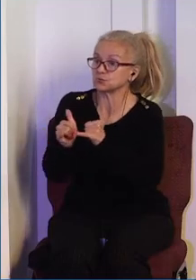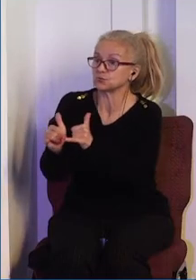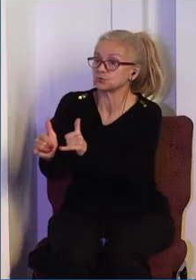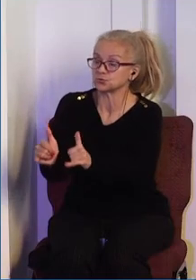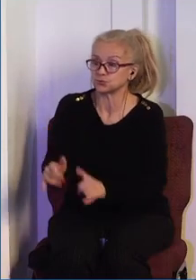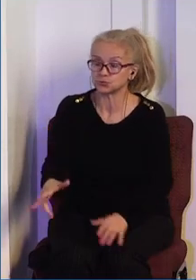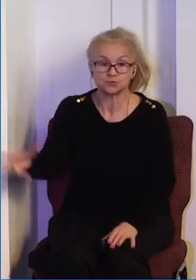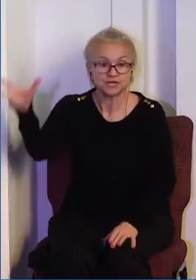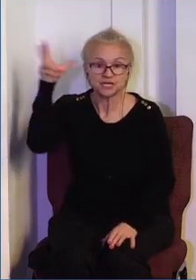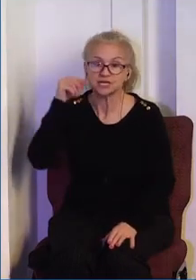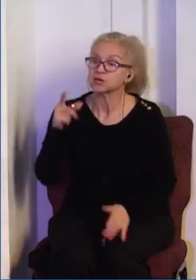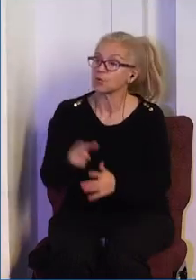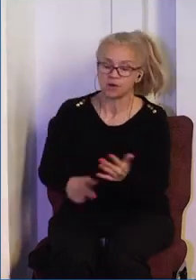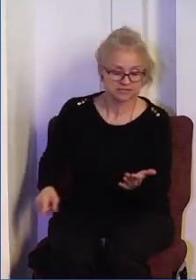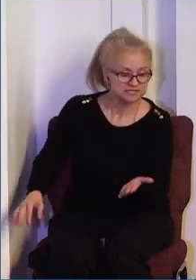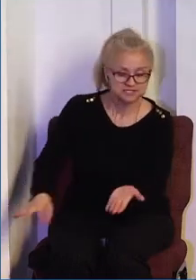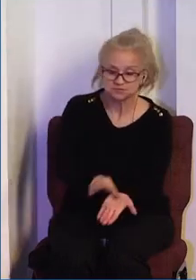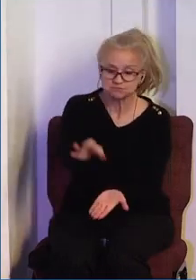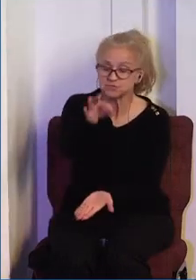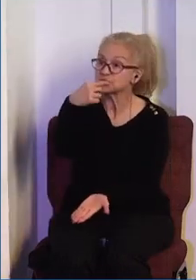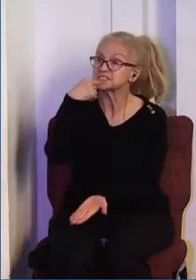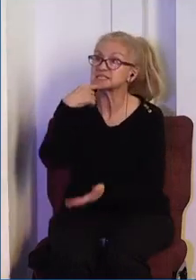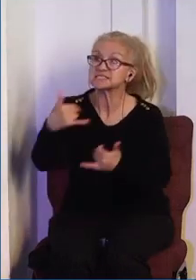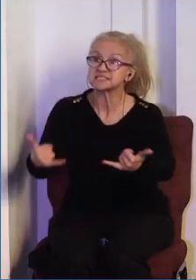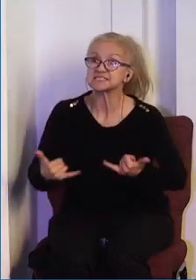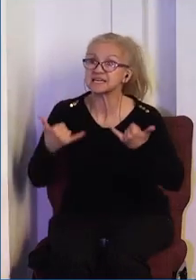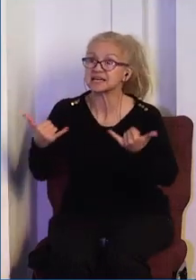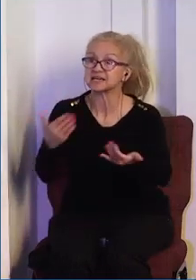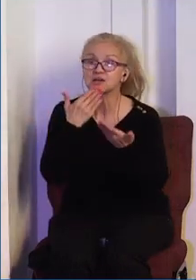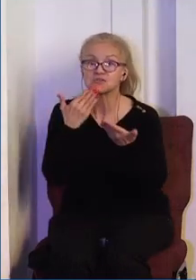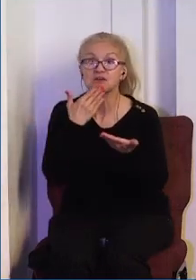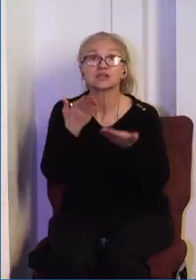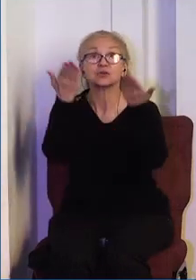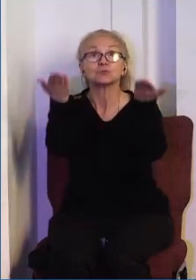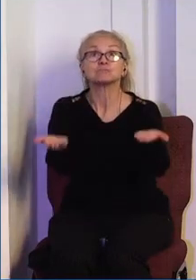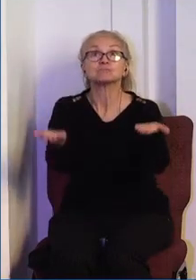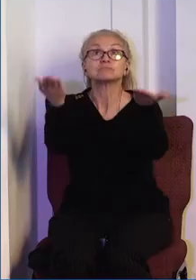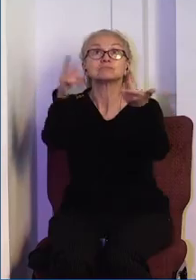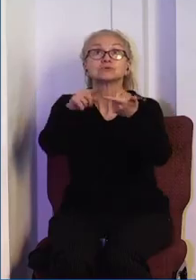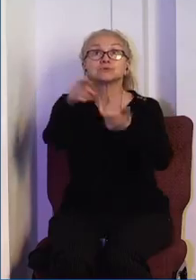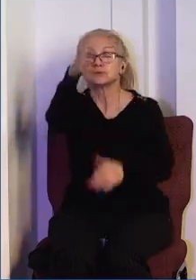what the Spirit says today. Thanks be to God.